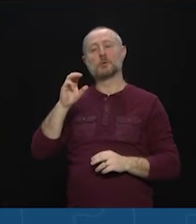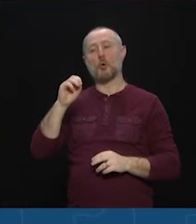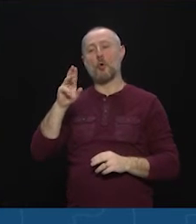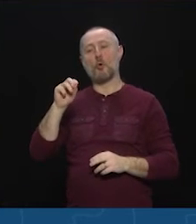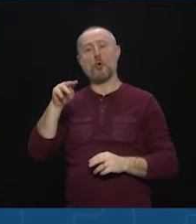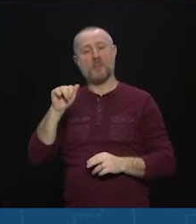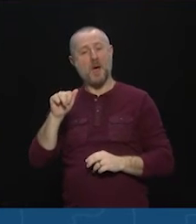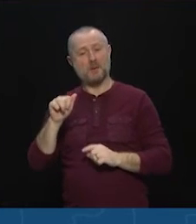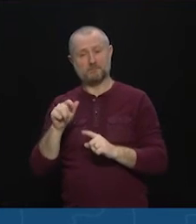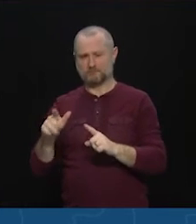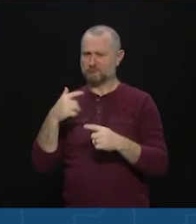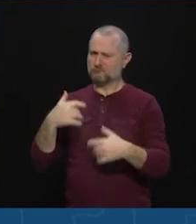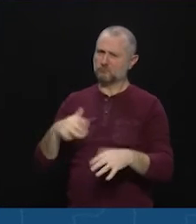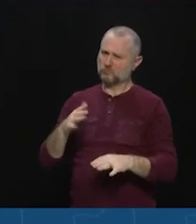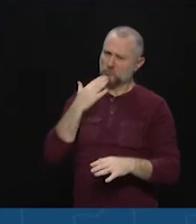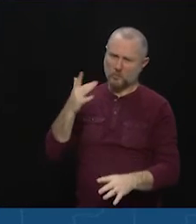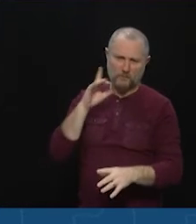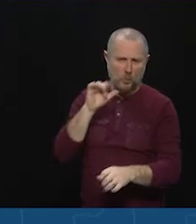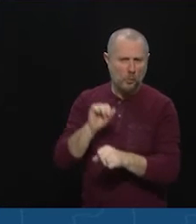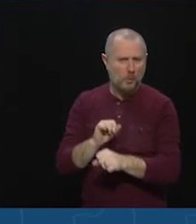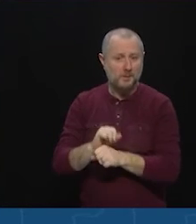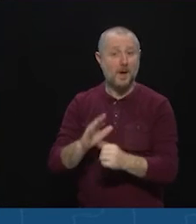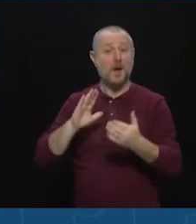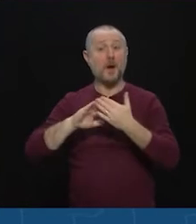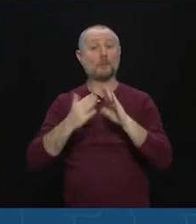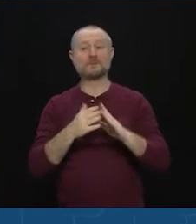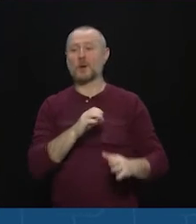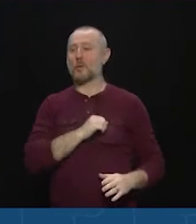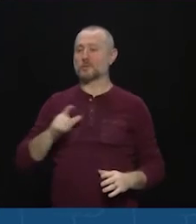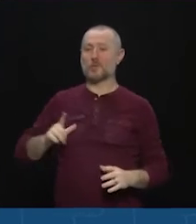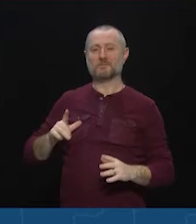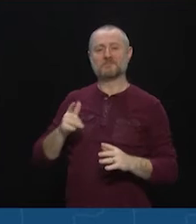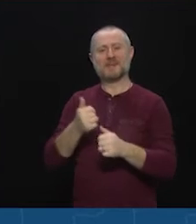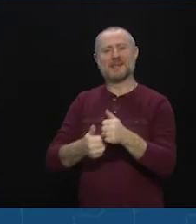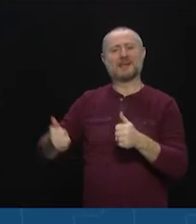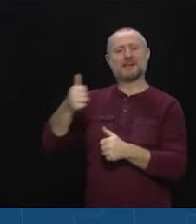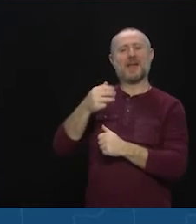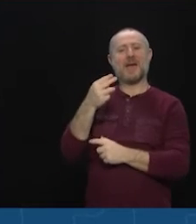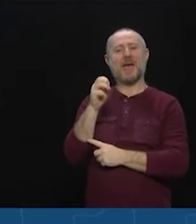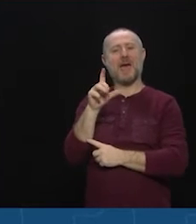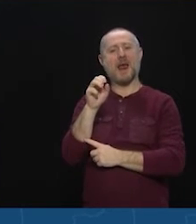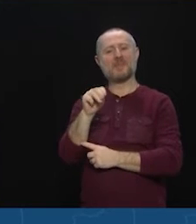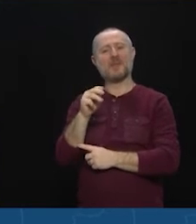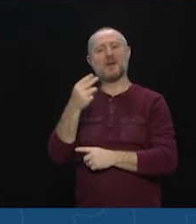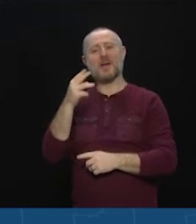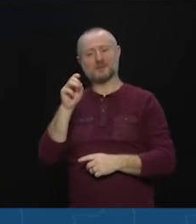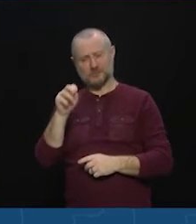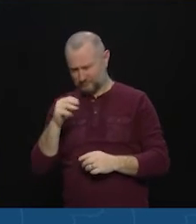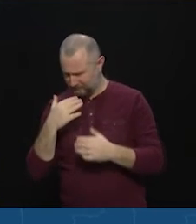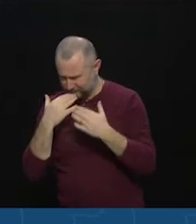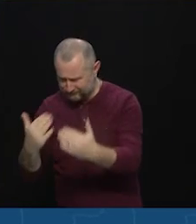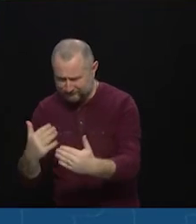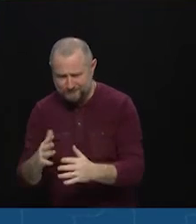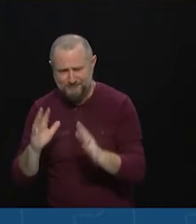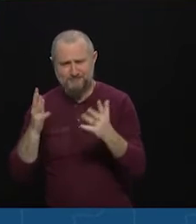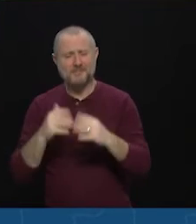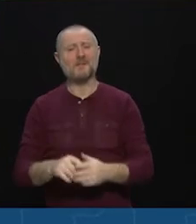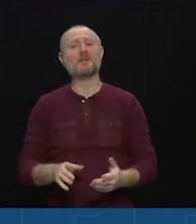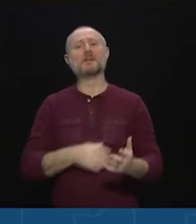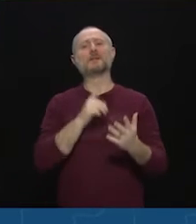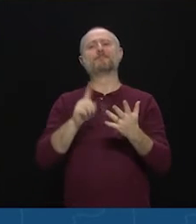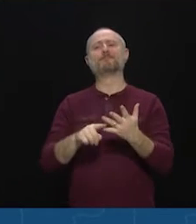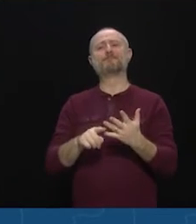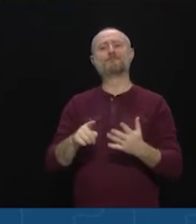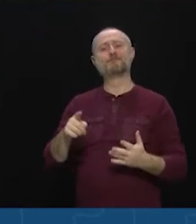Helen Hudson, Common Council President. Hello, Helen, how are you? As well as Legislator Peggy Chase, Minority Leader Chris Ryan from